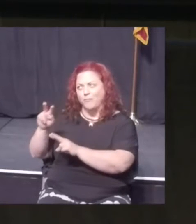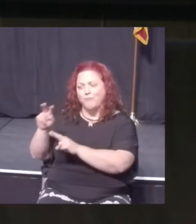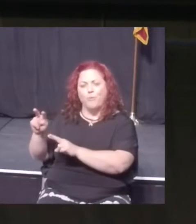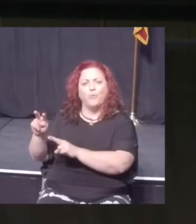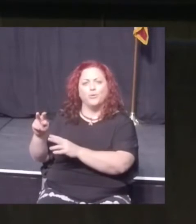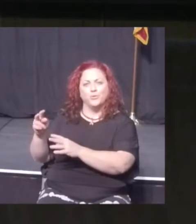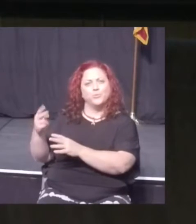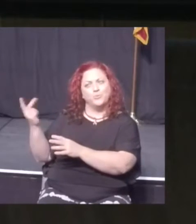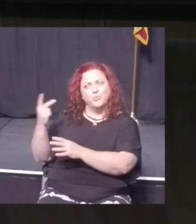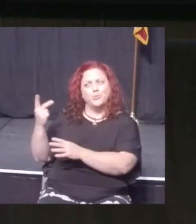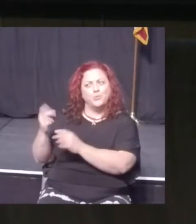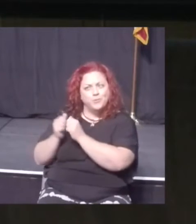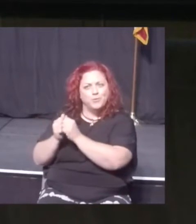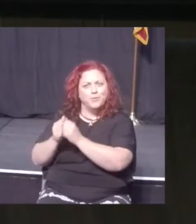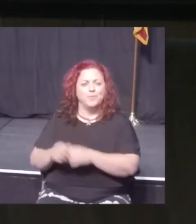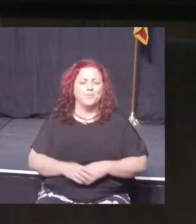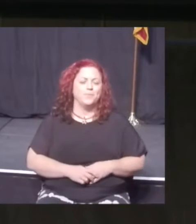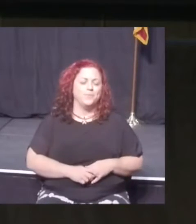forward to our journey.